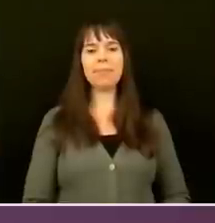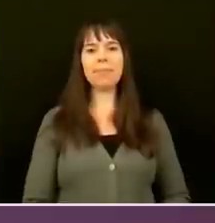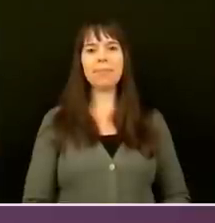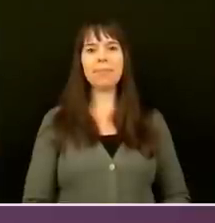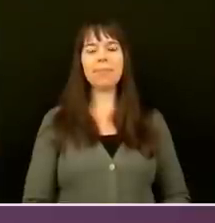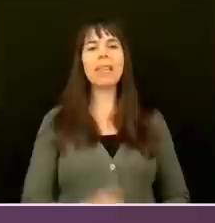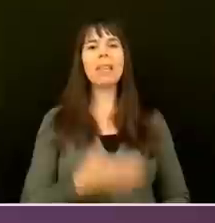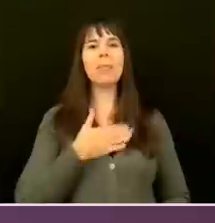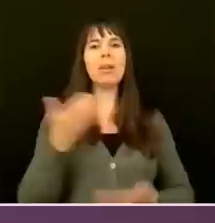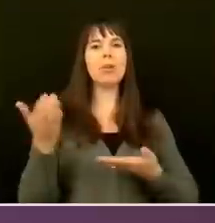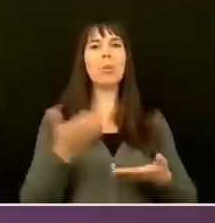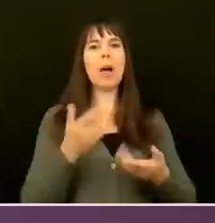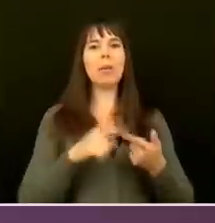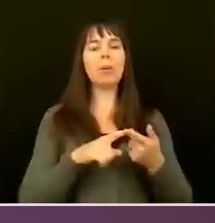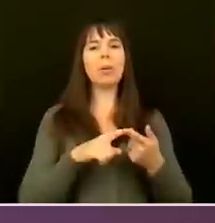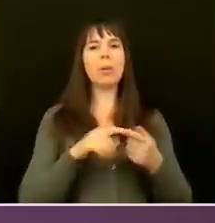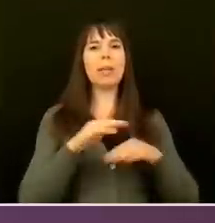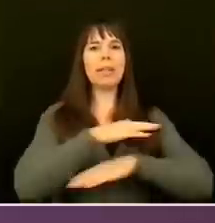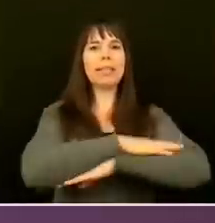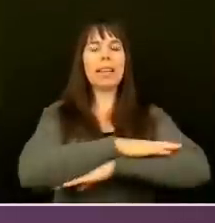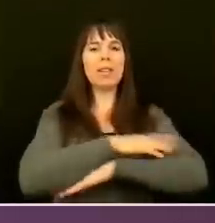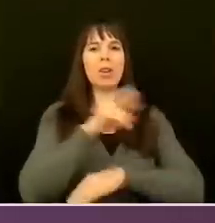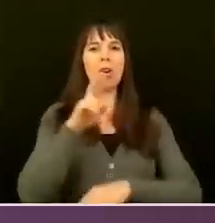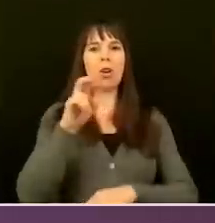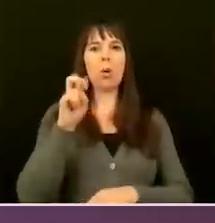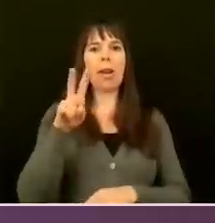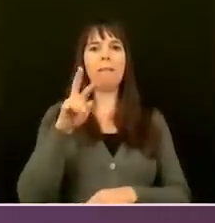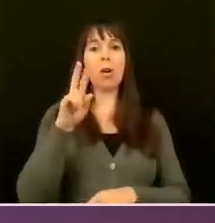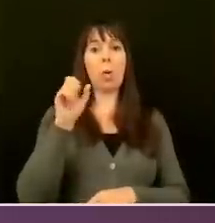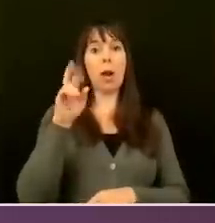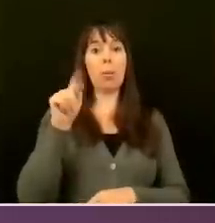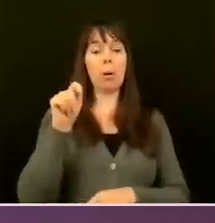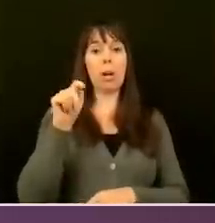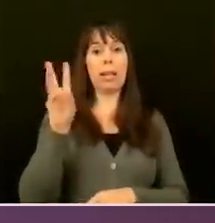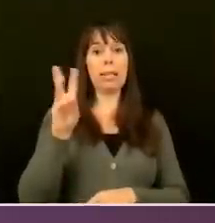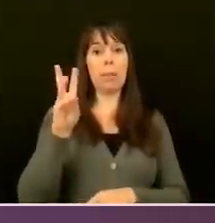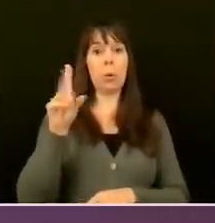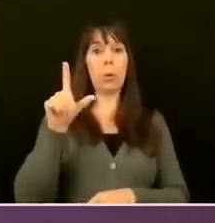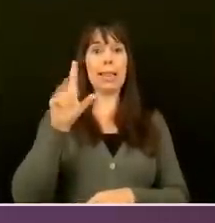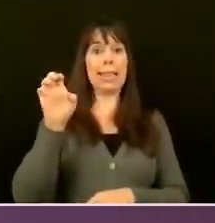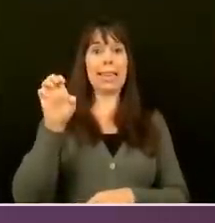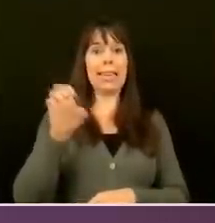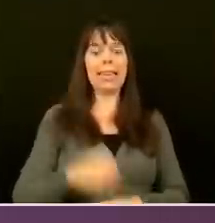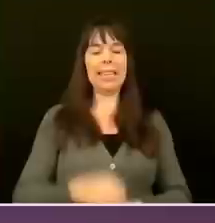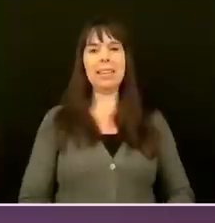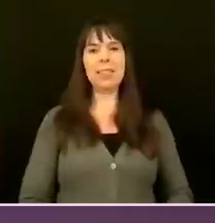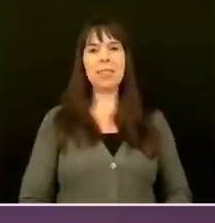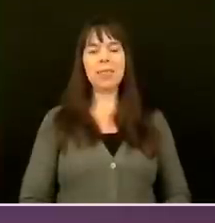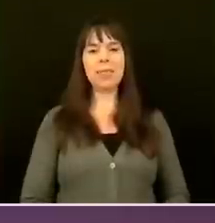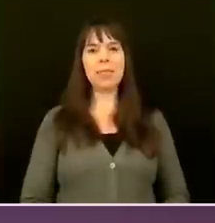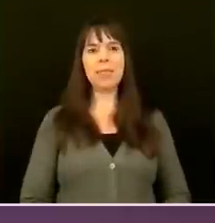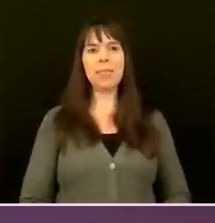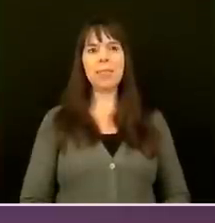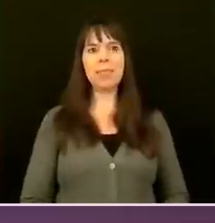Please welcome to the stage Reverend Robert W. Lee.